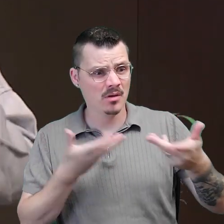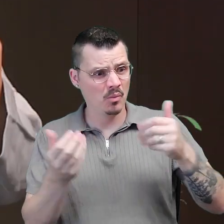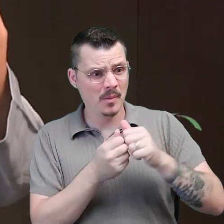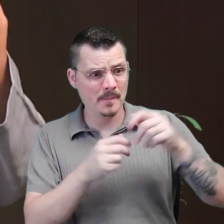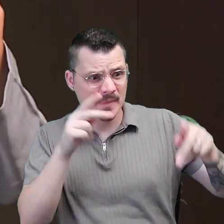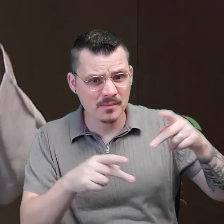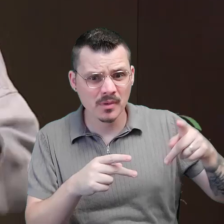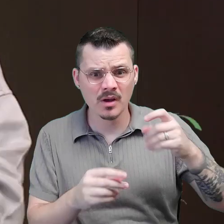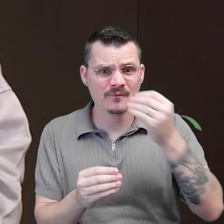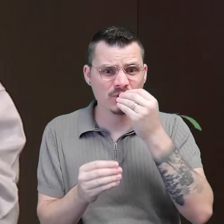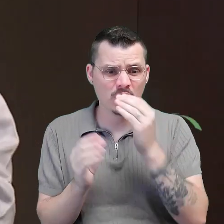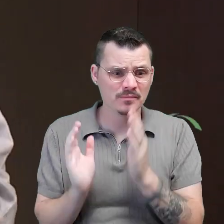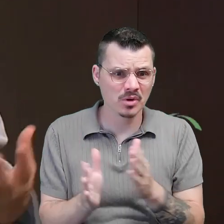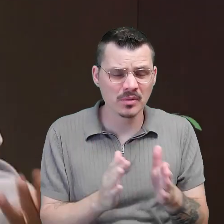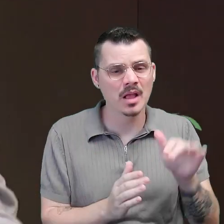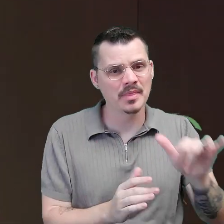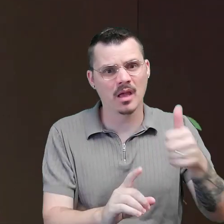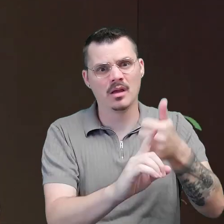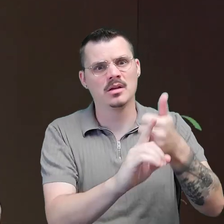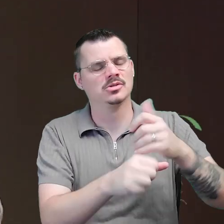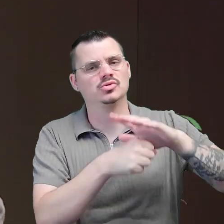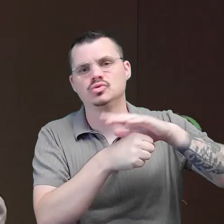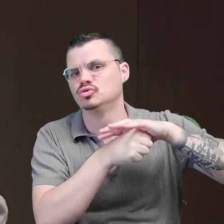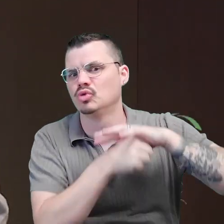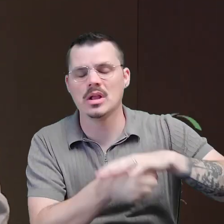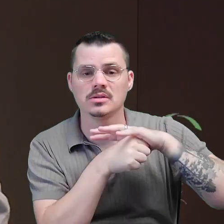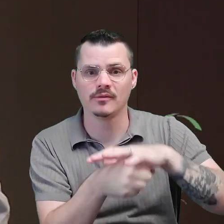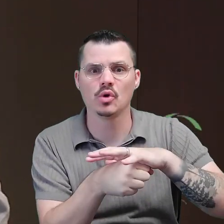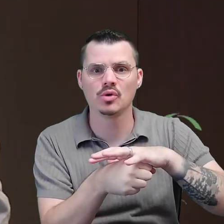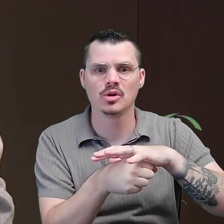be dealing with food preparation. That's stressful.